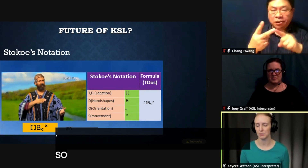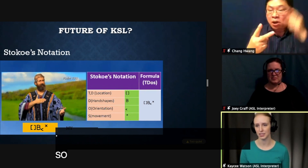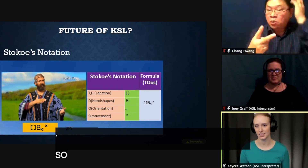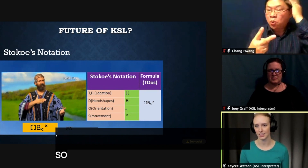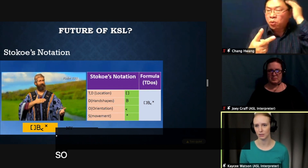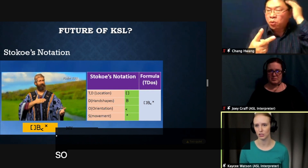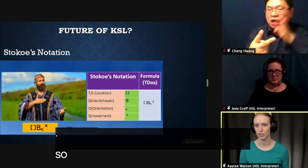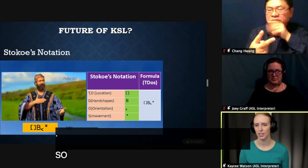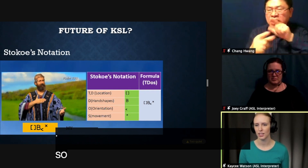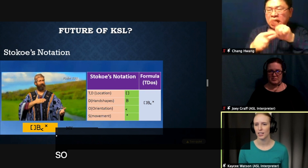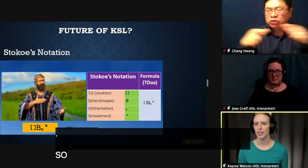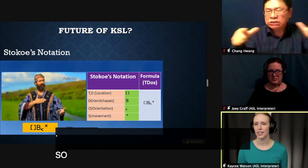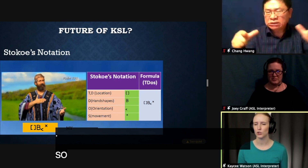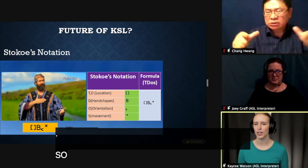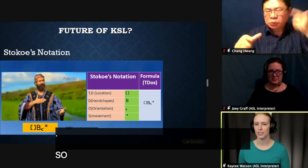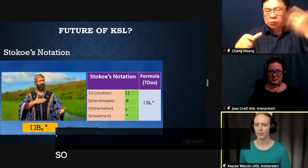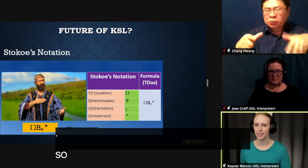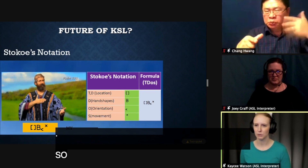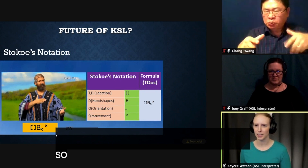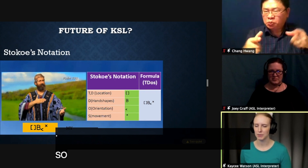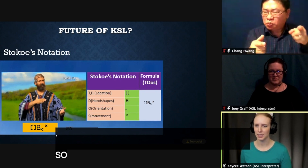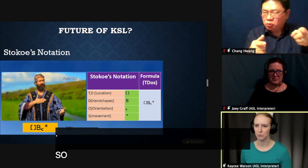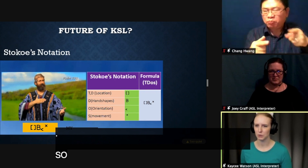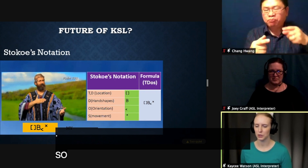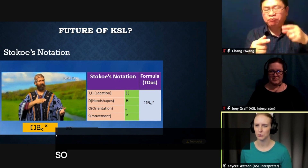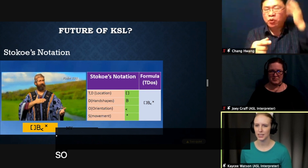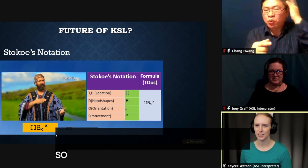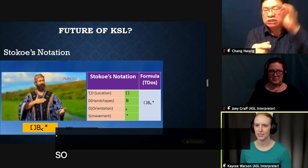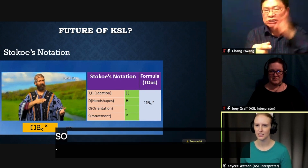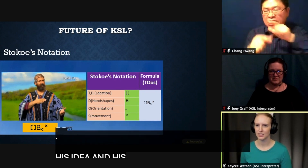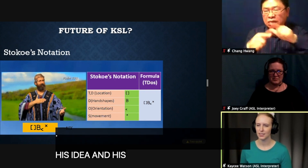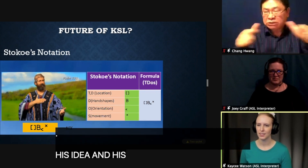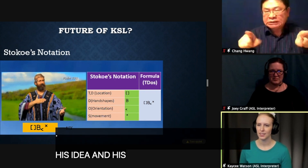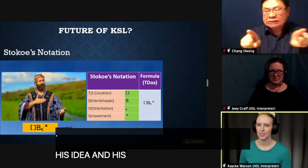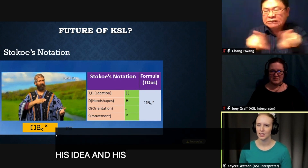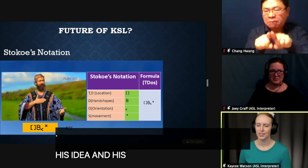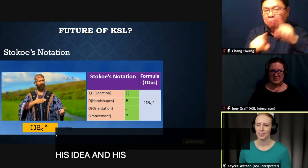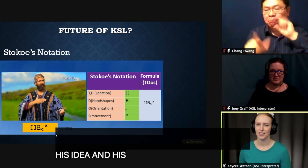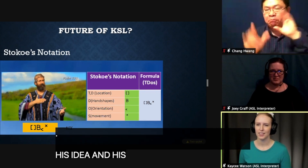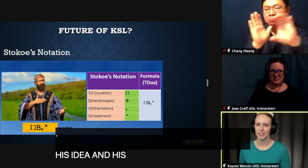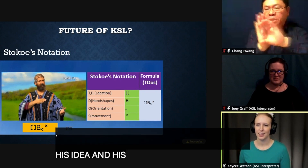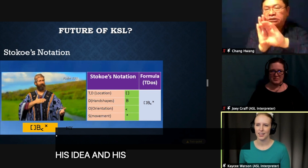language, American Sign Language, and trying to find a way to make it work with Korean